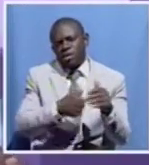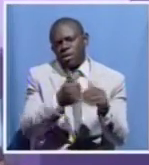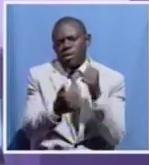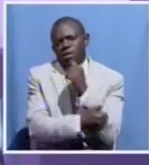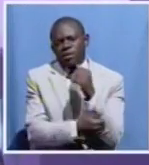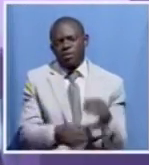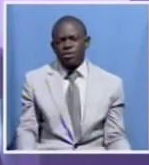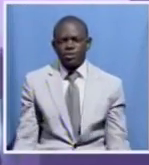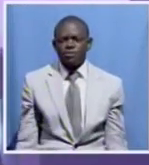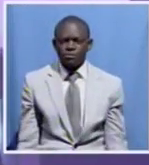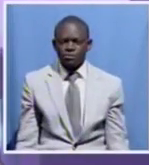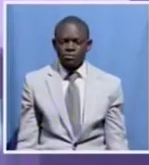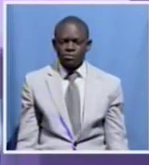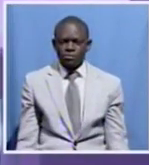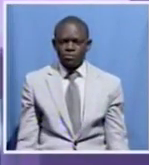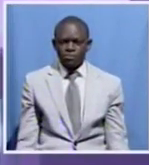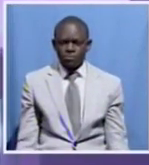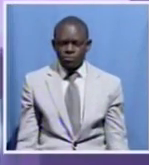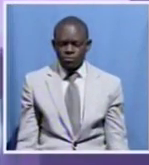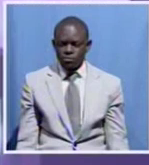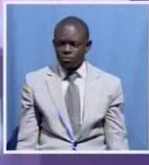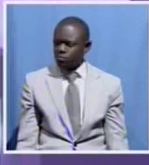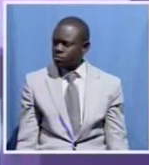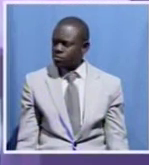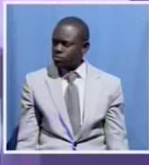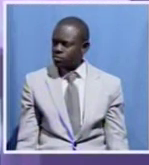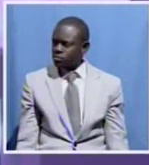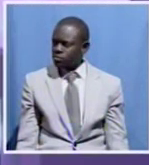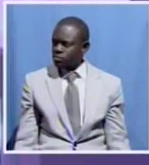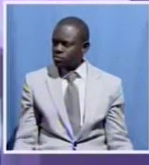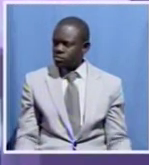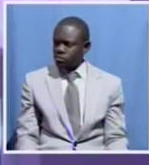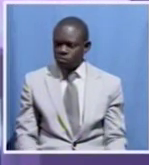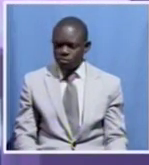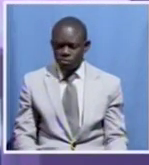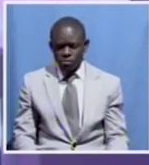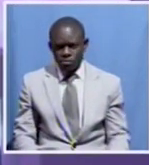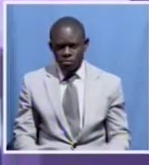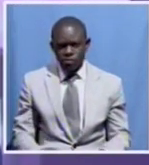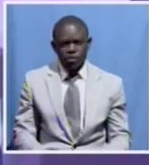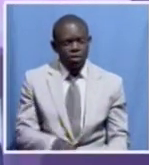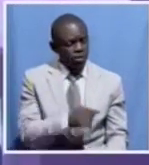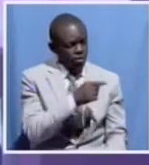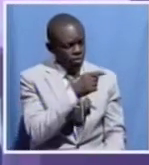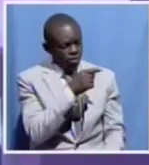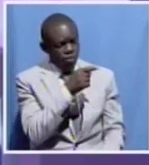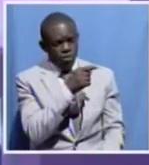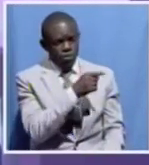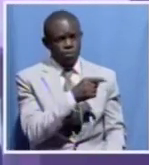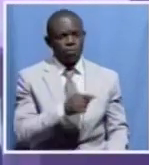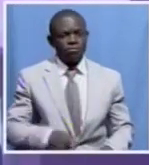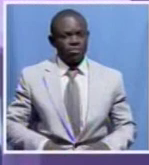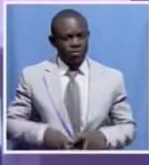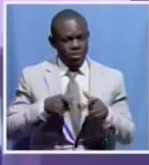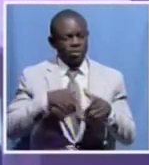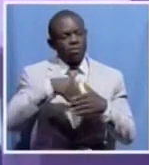me get your practical experience living outside there and representing the country. Do you have, how much space do you have